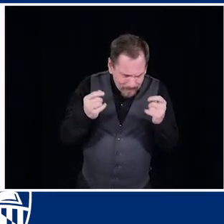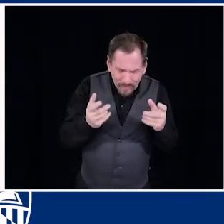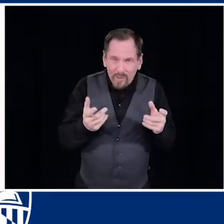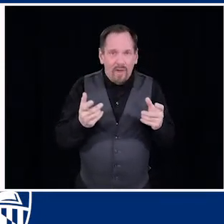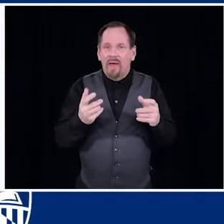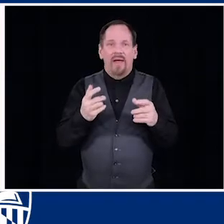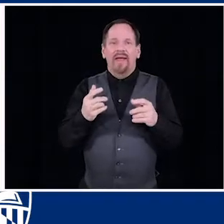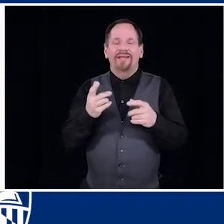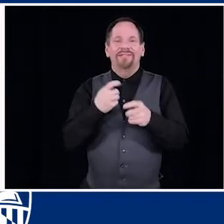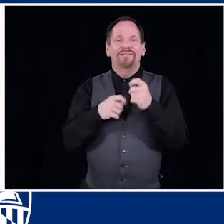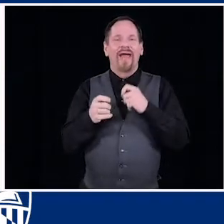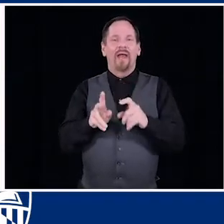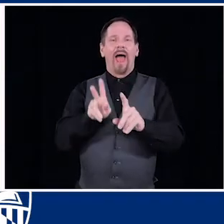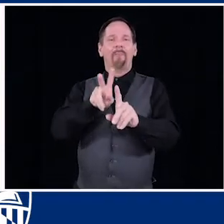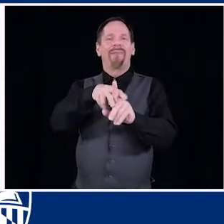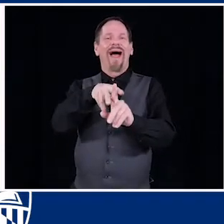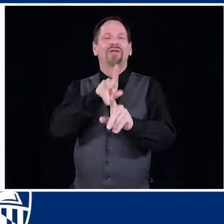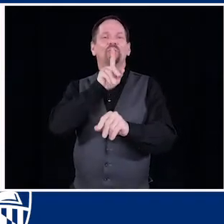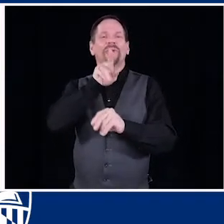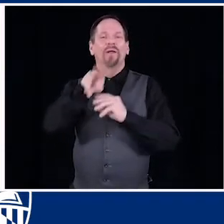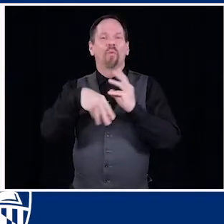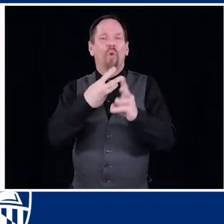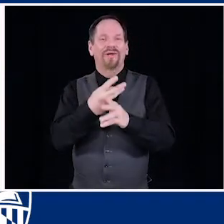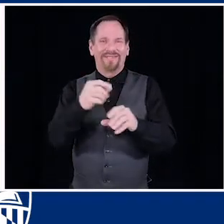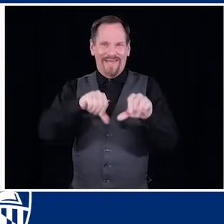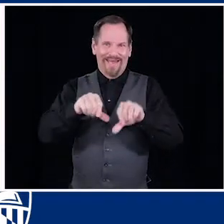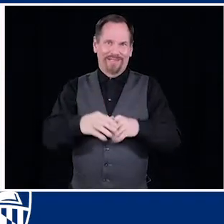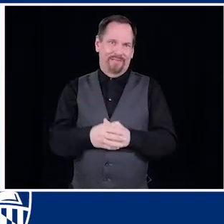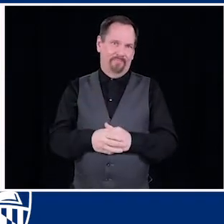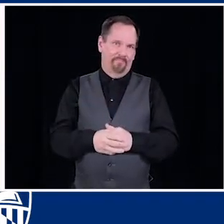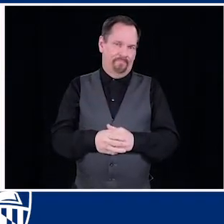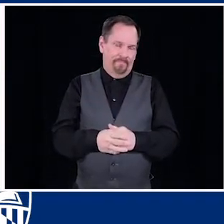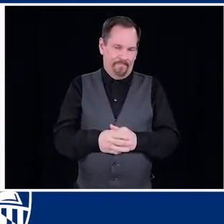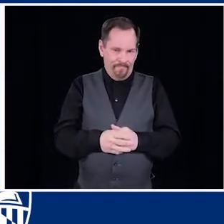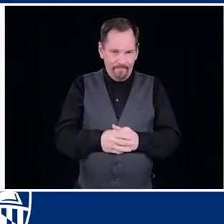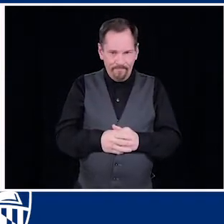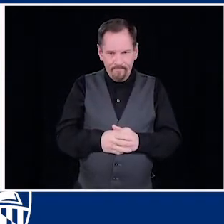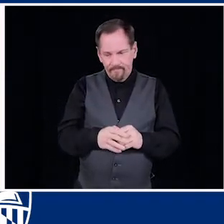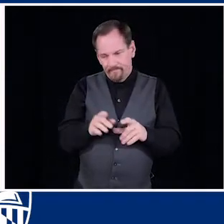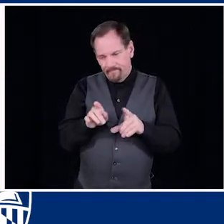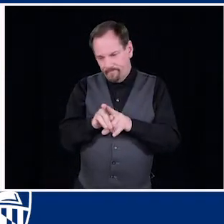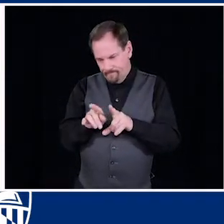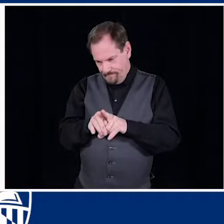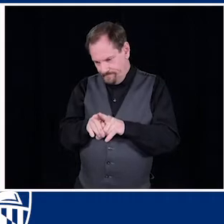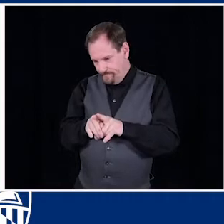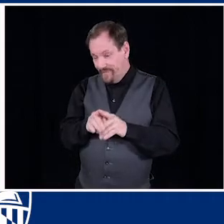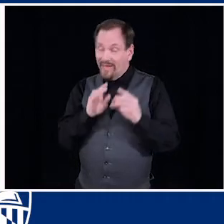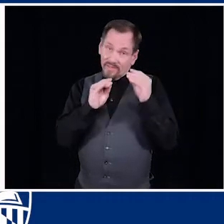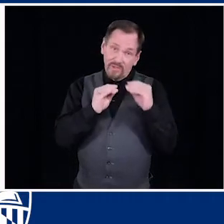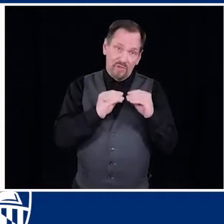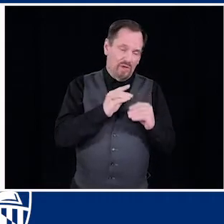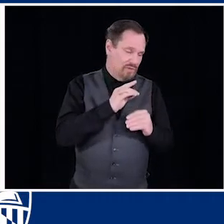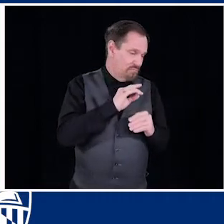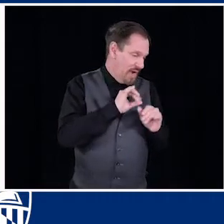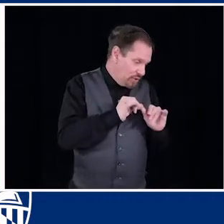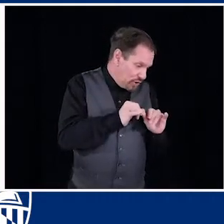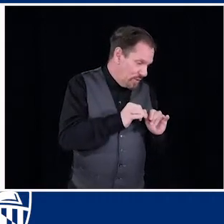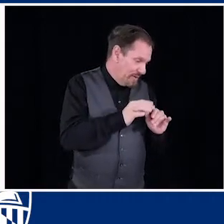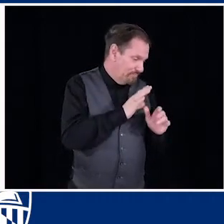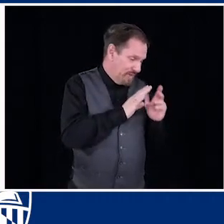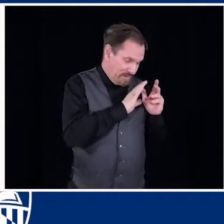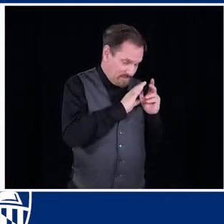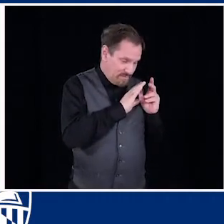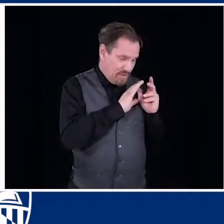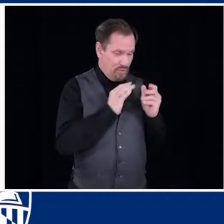science. And he also brought some historical perspective, teaching us where the engineering started, how it developed to where it is